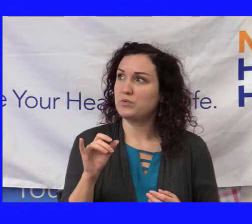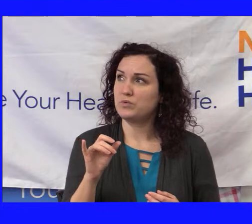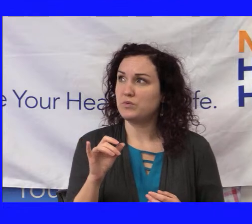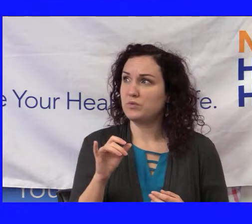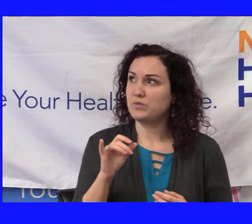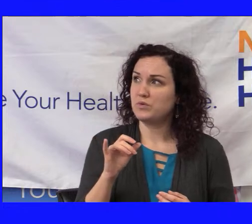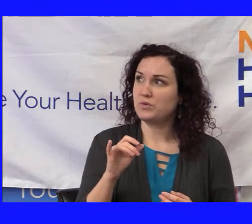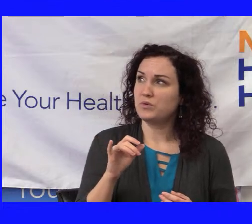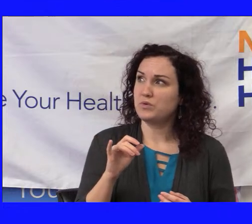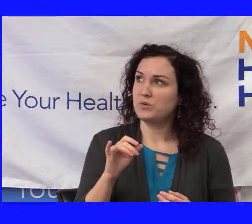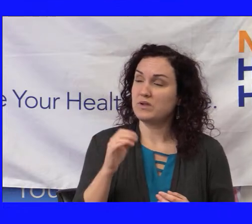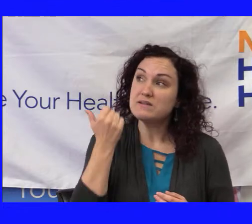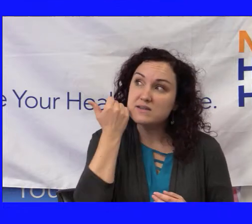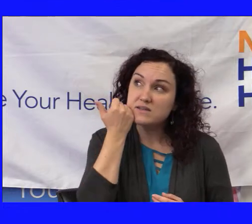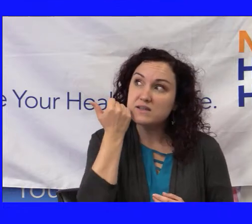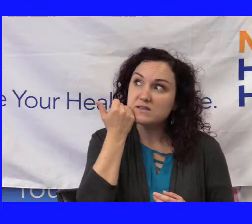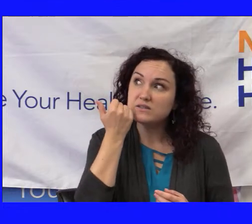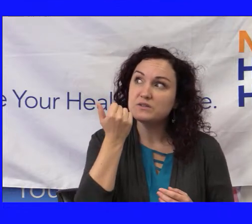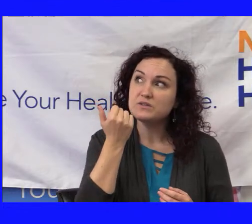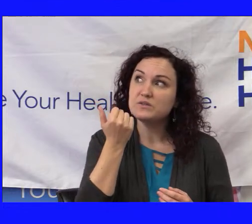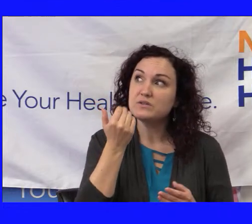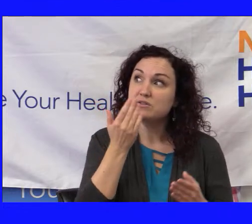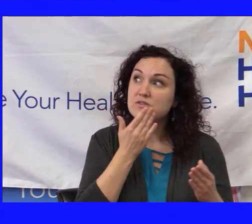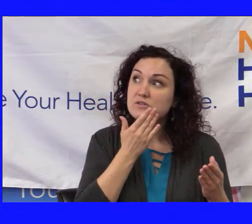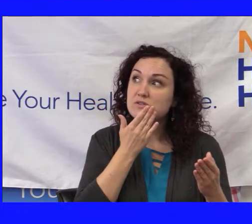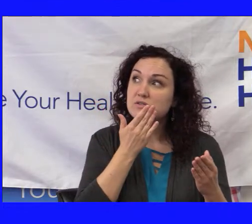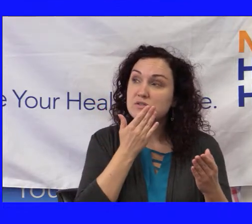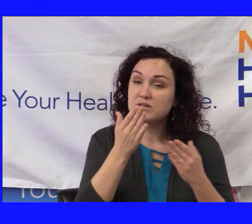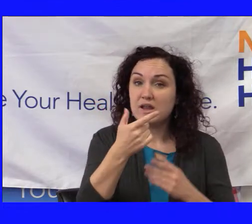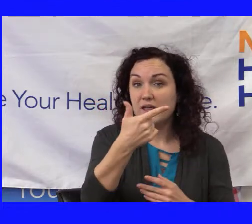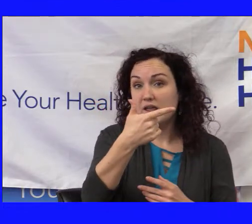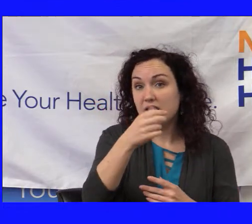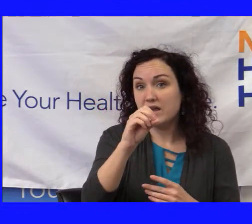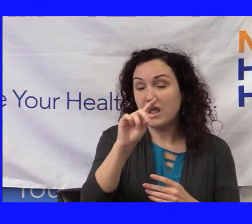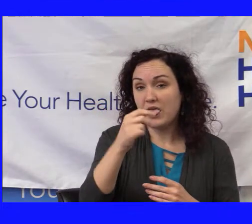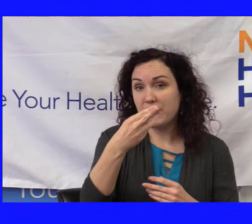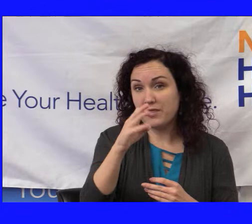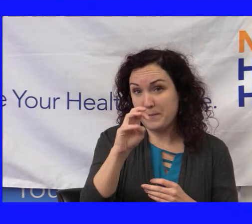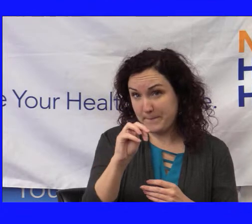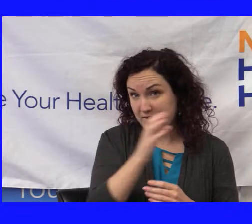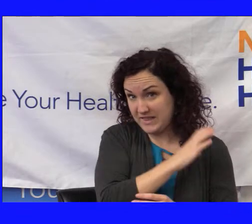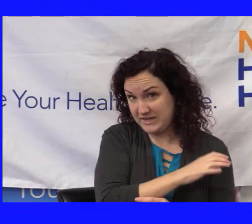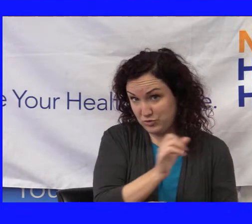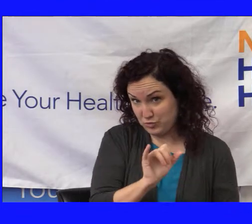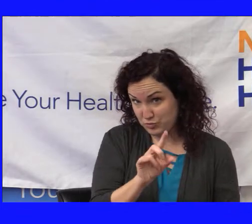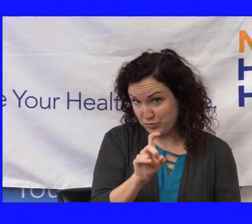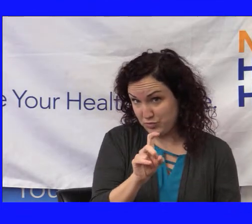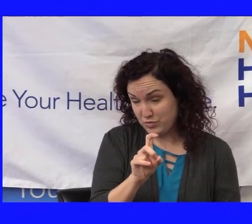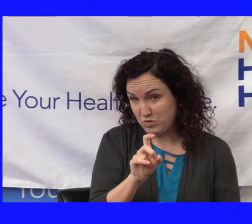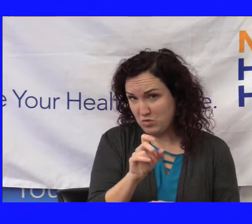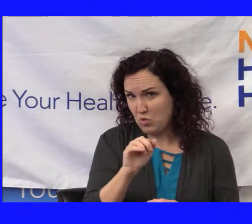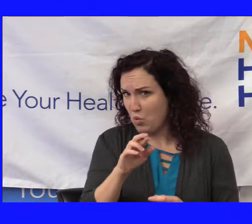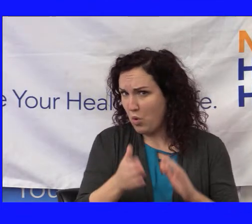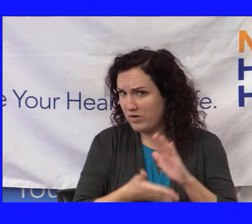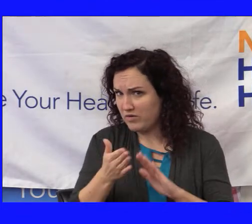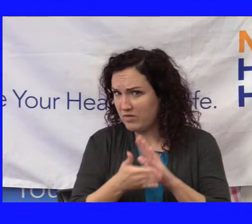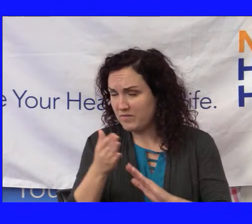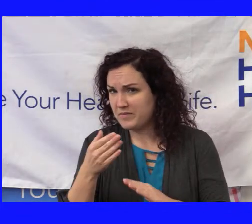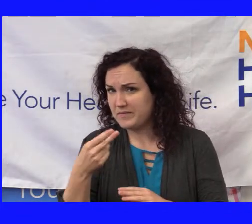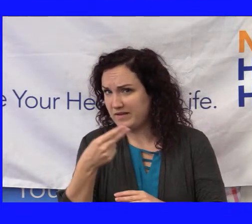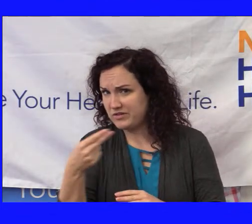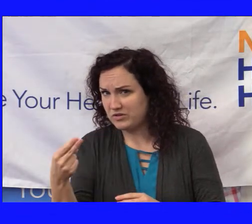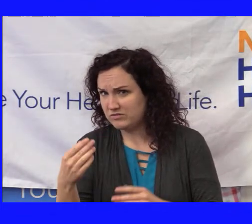the dental services in the Gotham clinics, or is that mostly the one runs by Health and Hospital